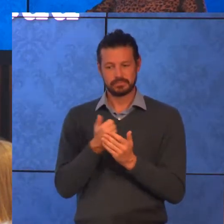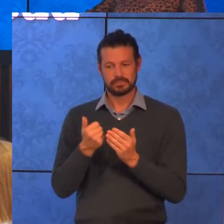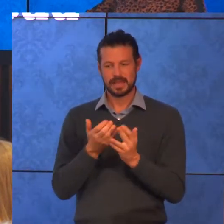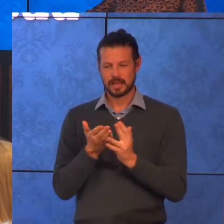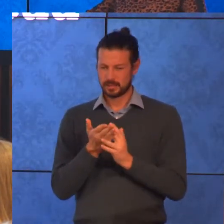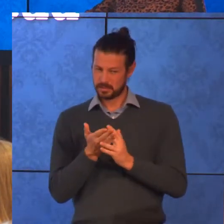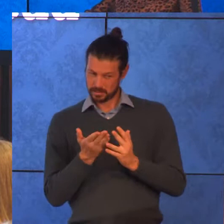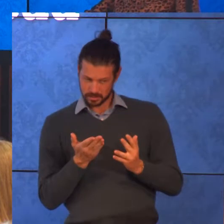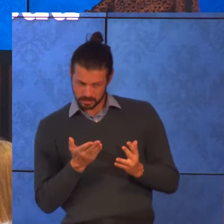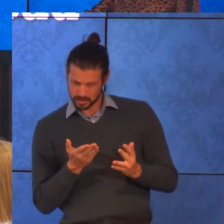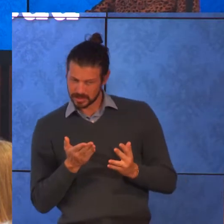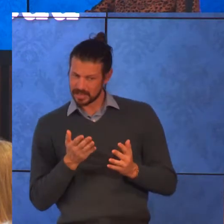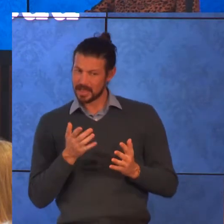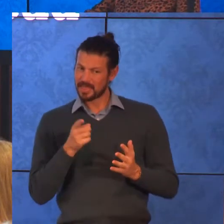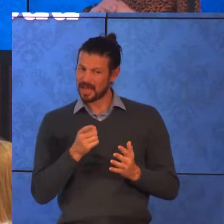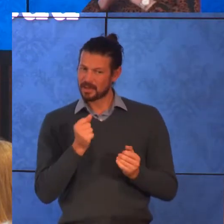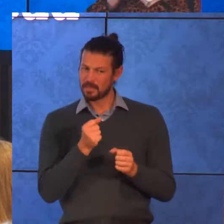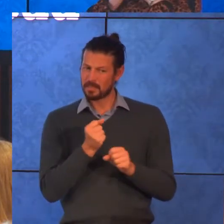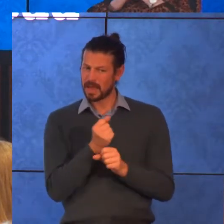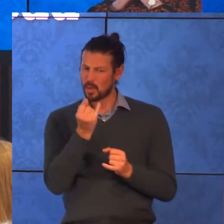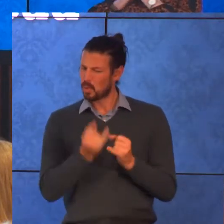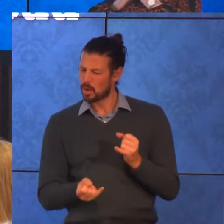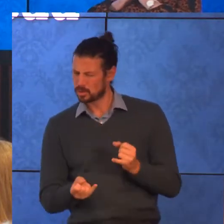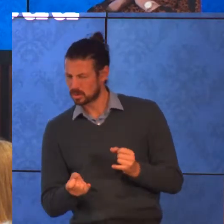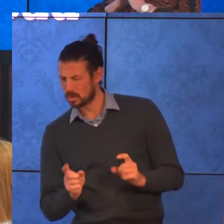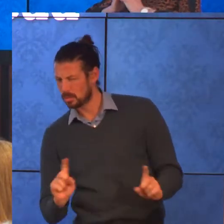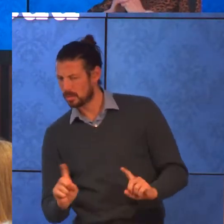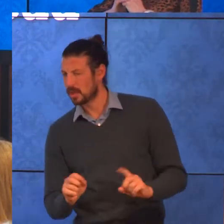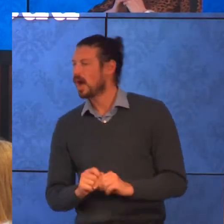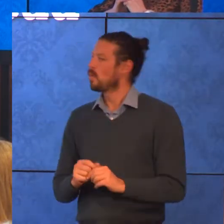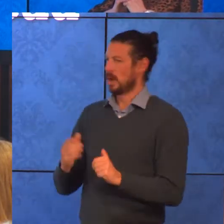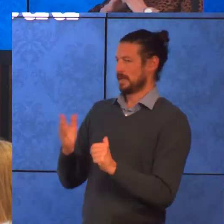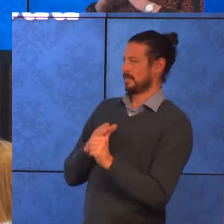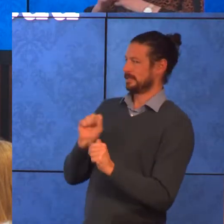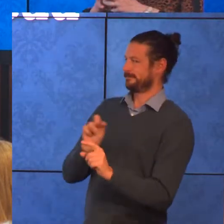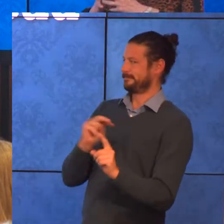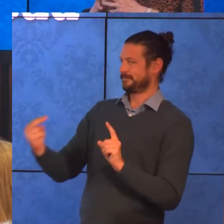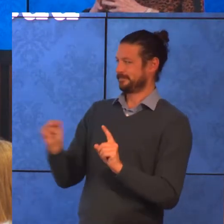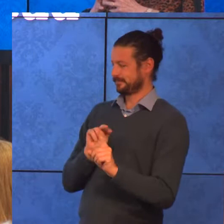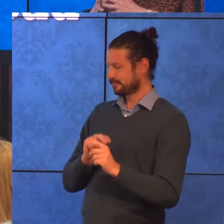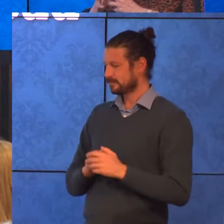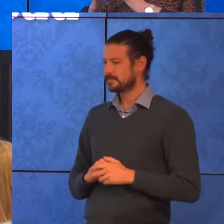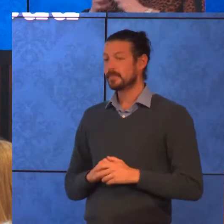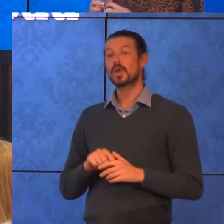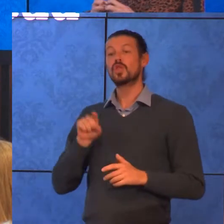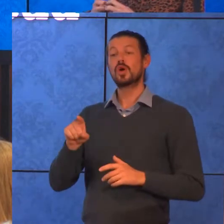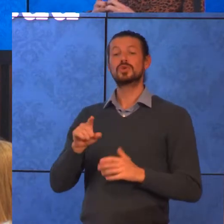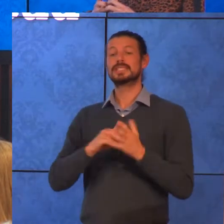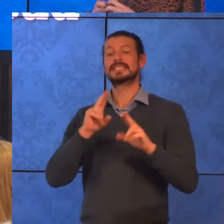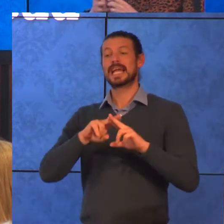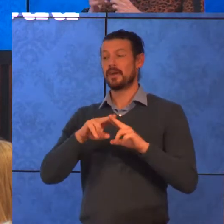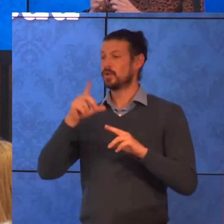Has that not contributed to some of the problems that we've had? Well, it depends which way you look at it, you see, because you could implant those people inside